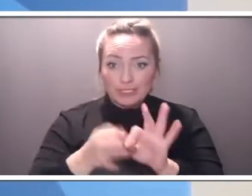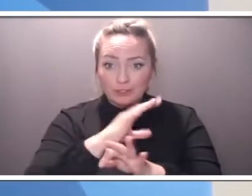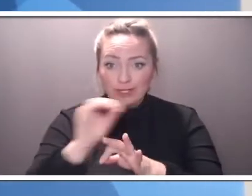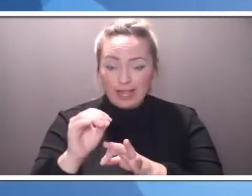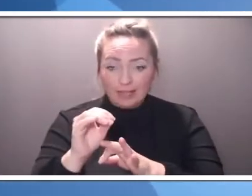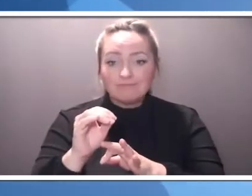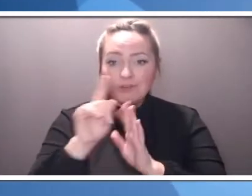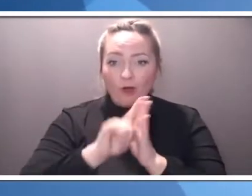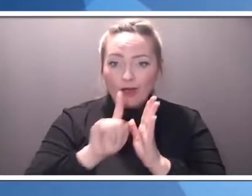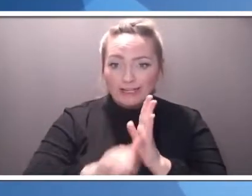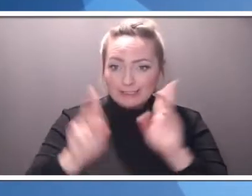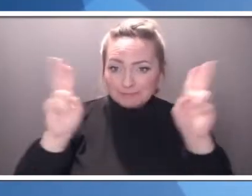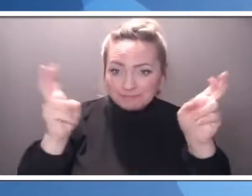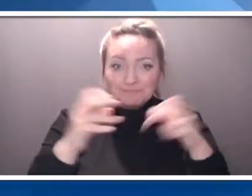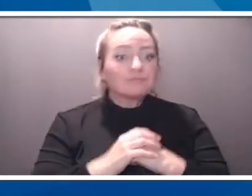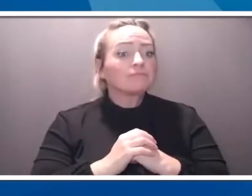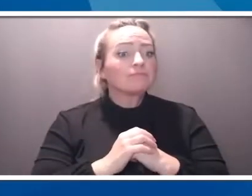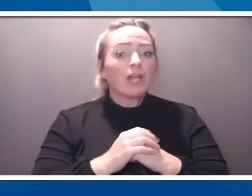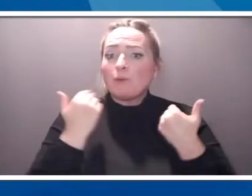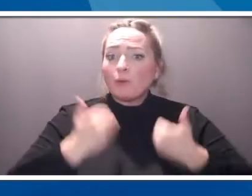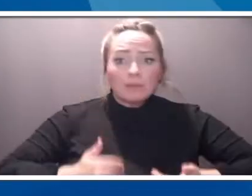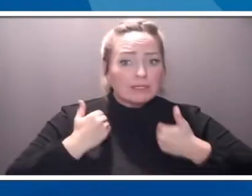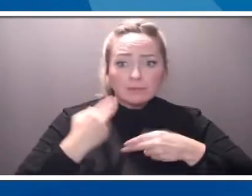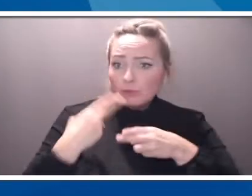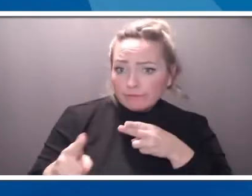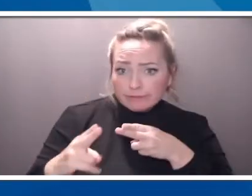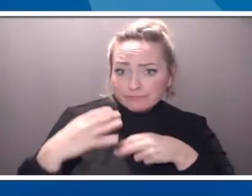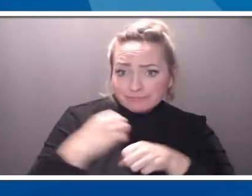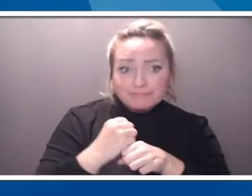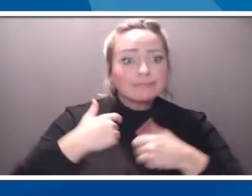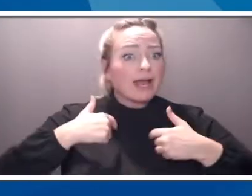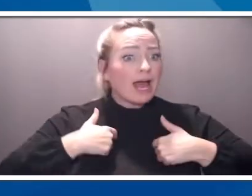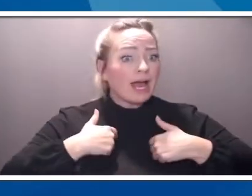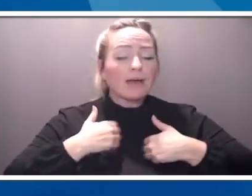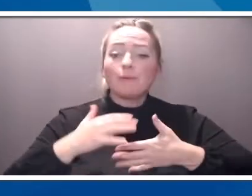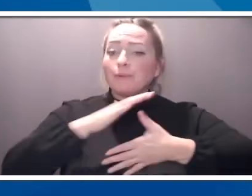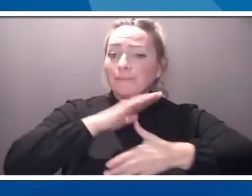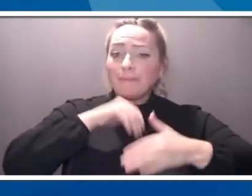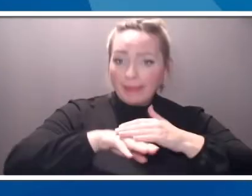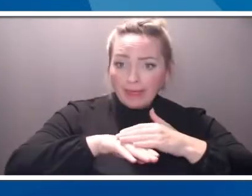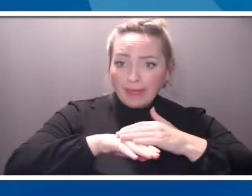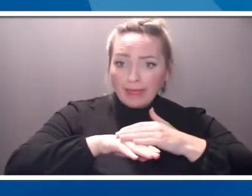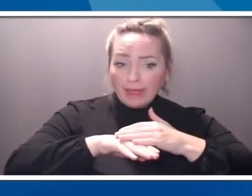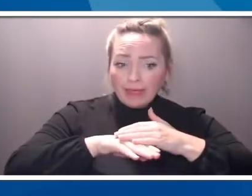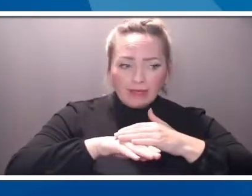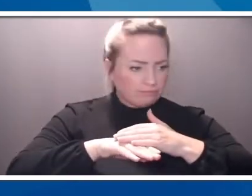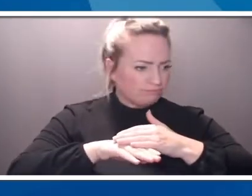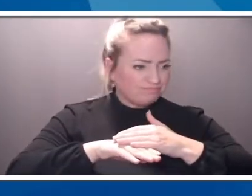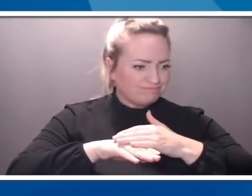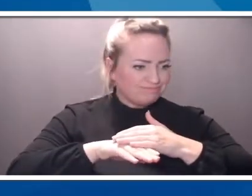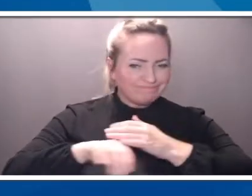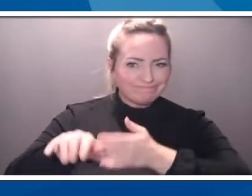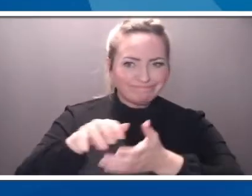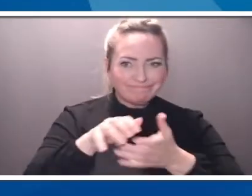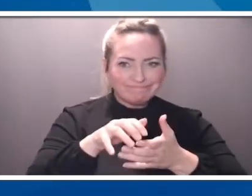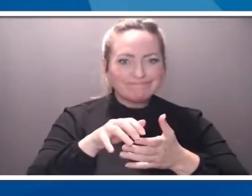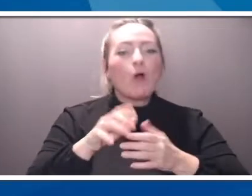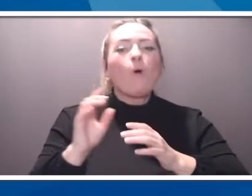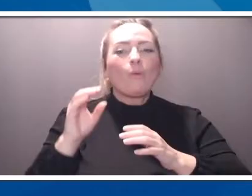2.x interpretation and audits. So about me, really briefly, I'm a principal accessibility